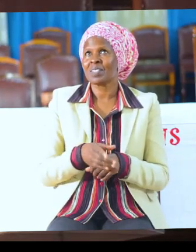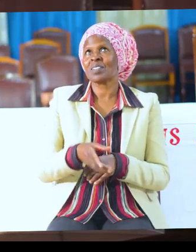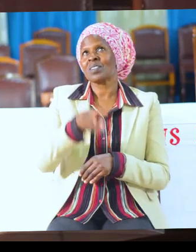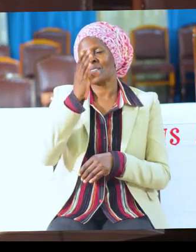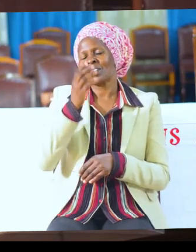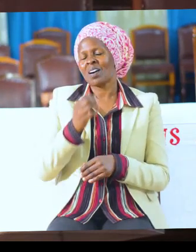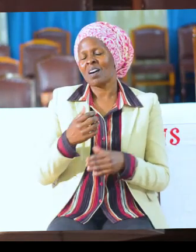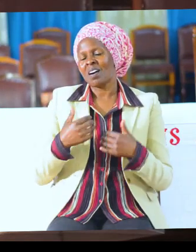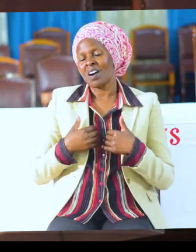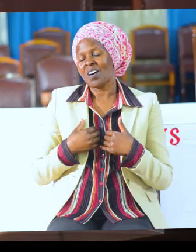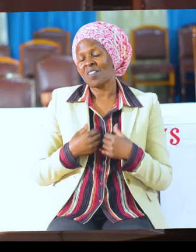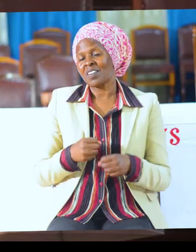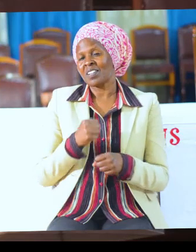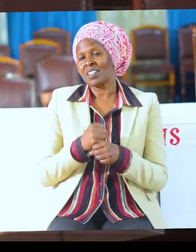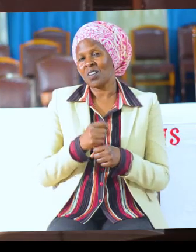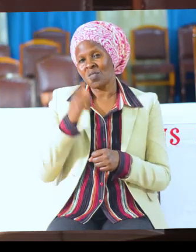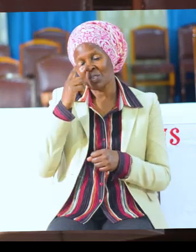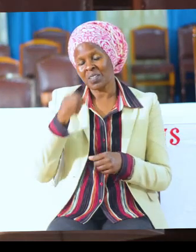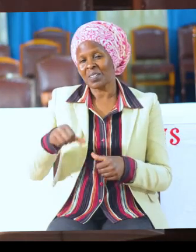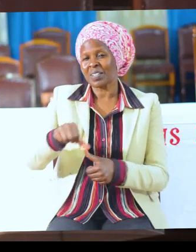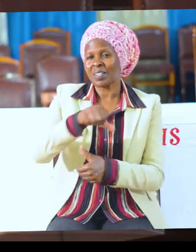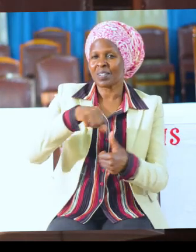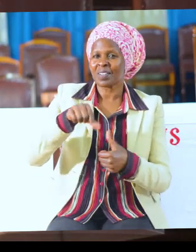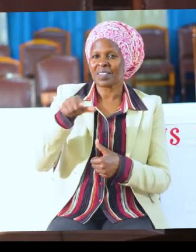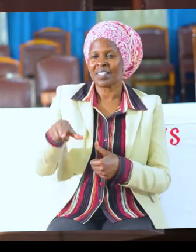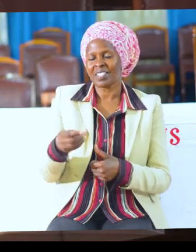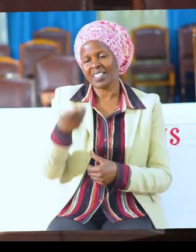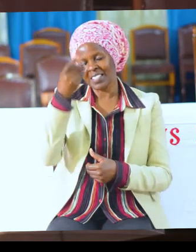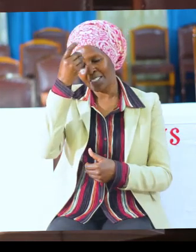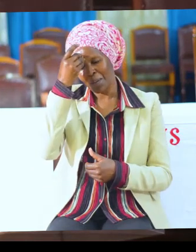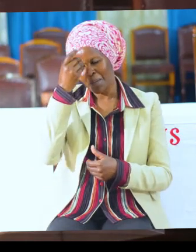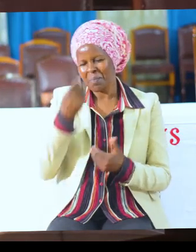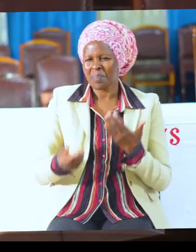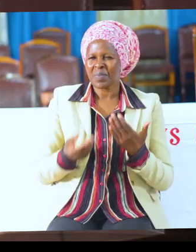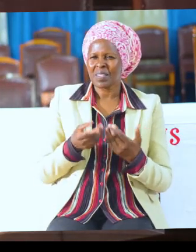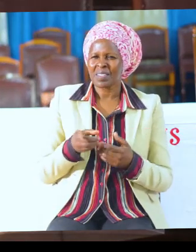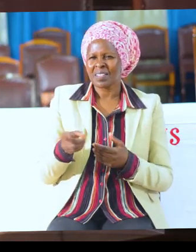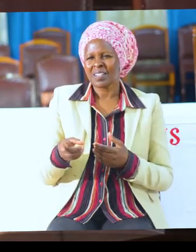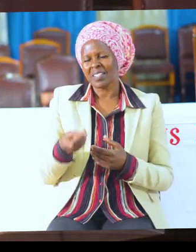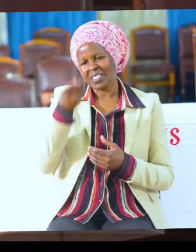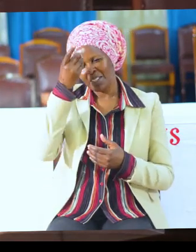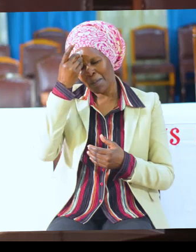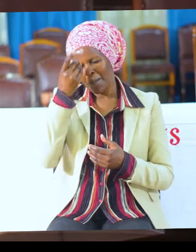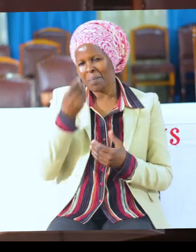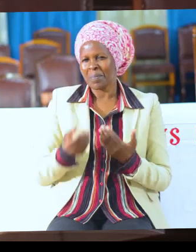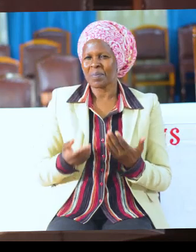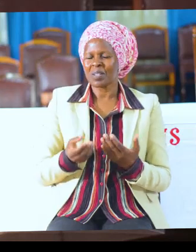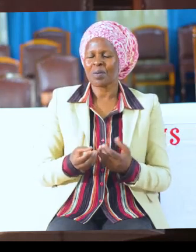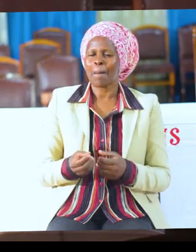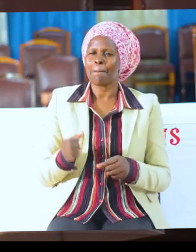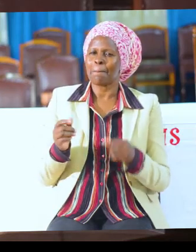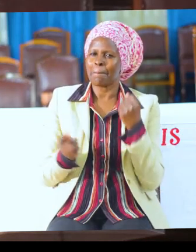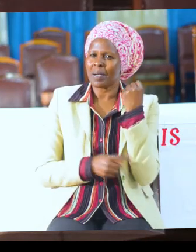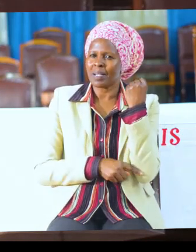has done, even surrounding the virus, because it could be worse than it is at this